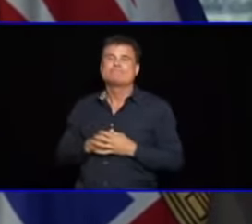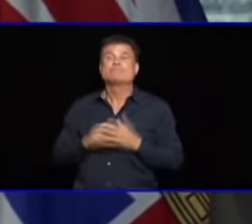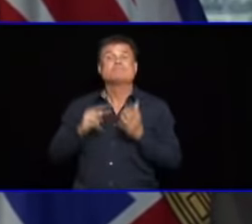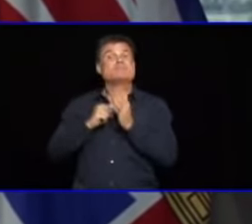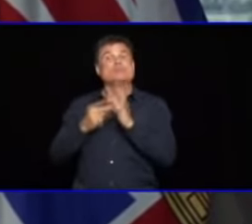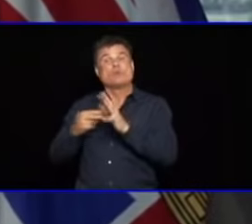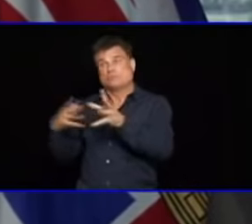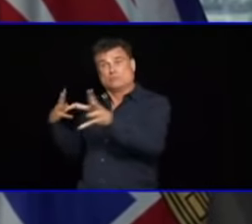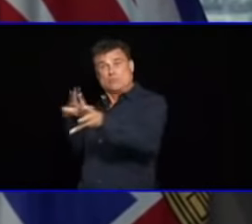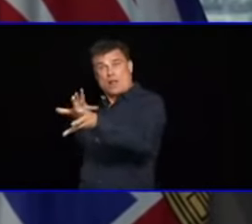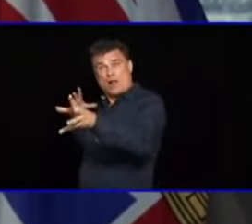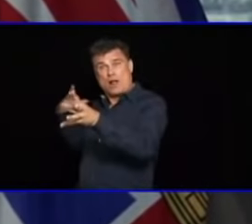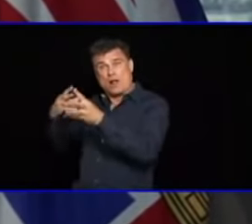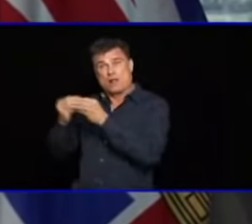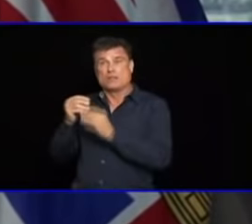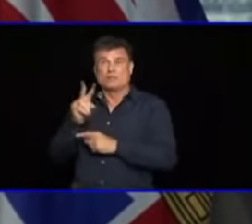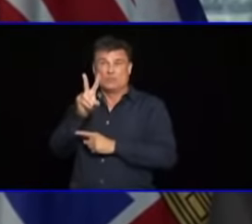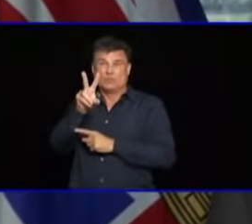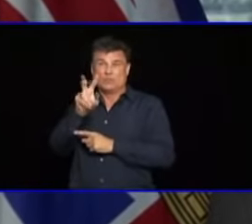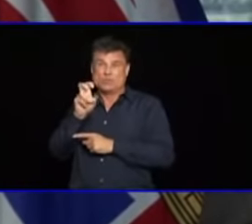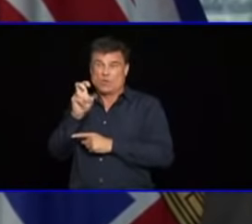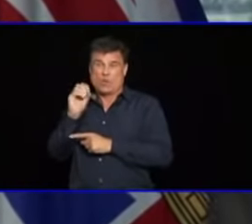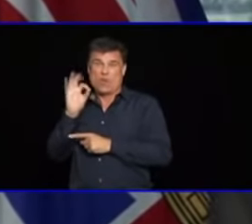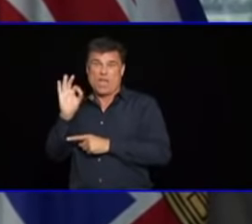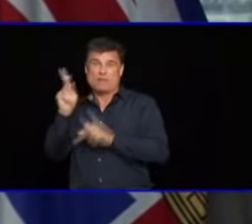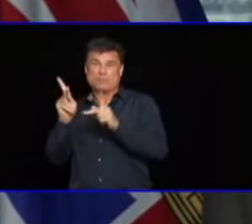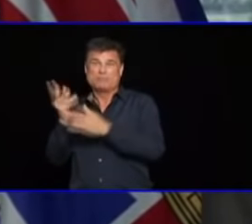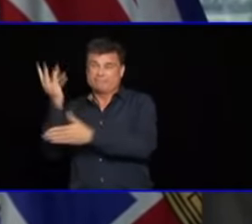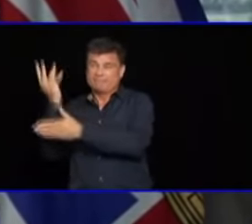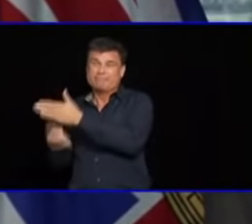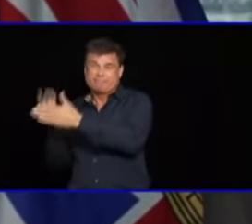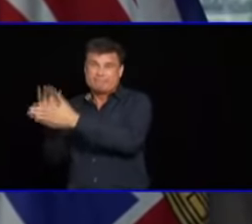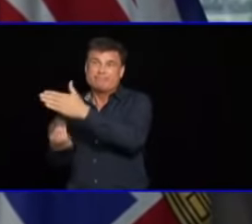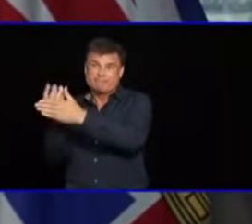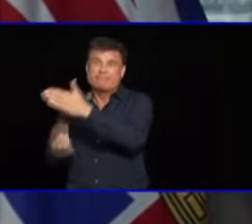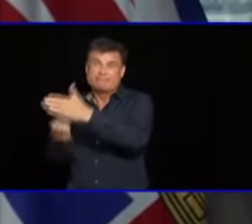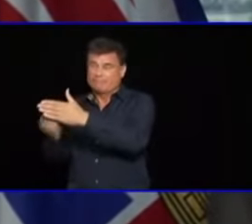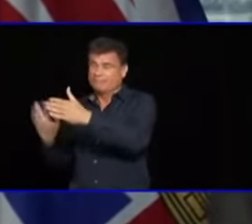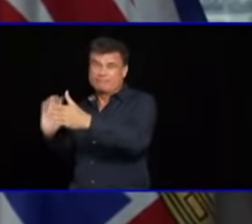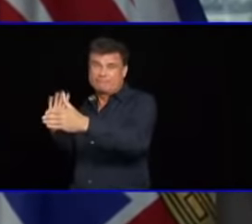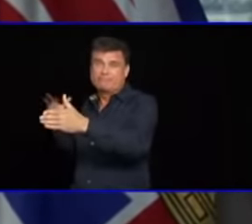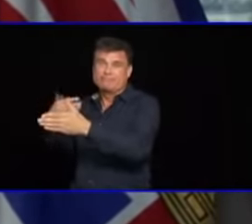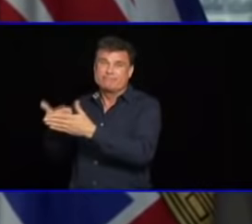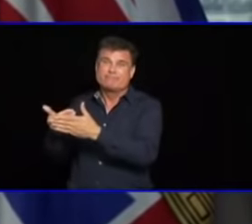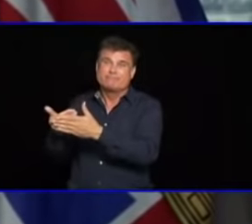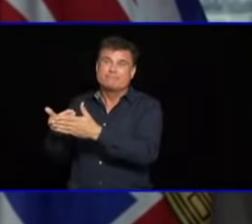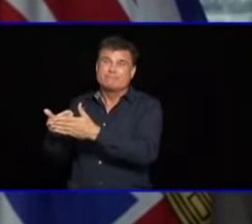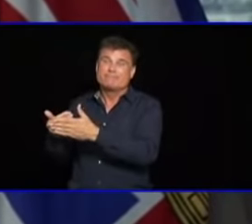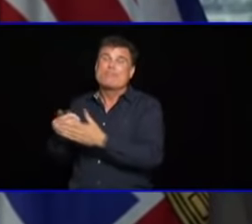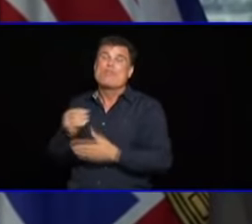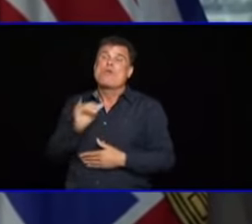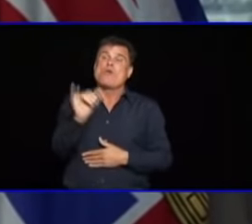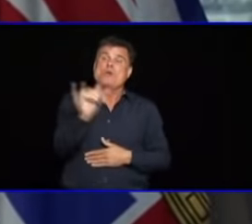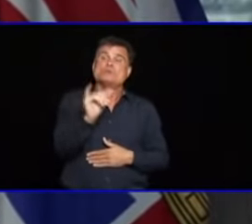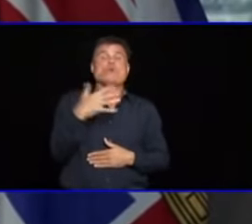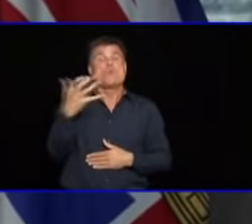people who passed away in BC from COVID-19, and to those who've lost loved ones to our other public health emergency,